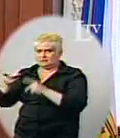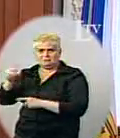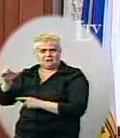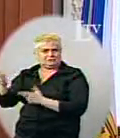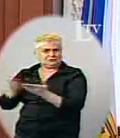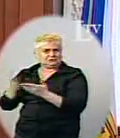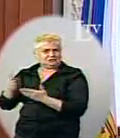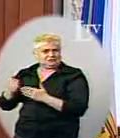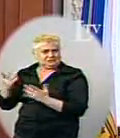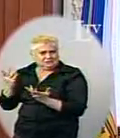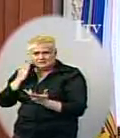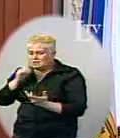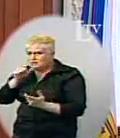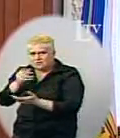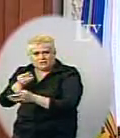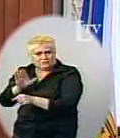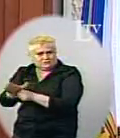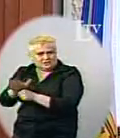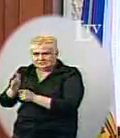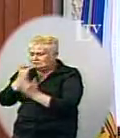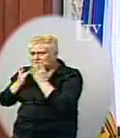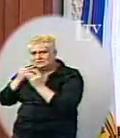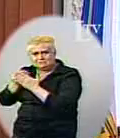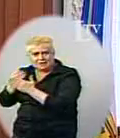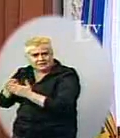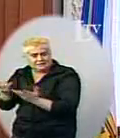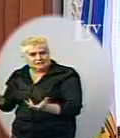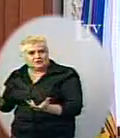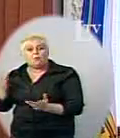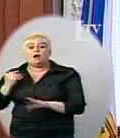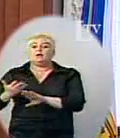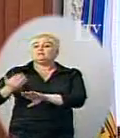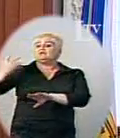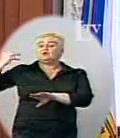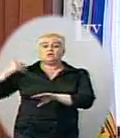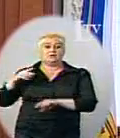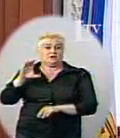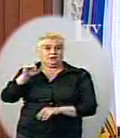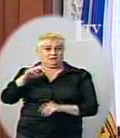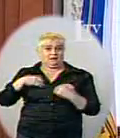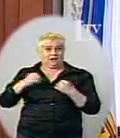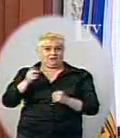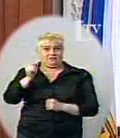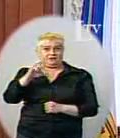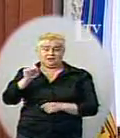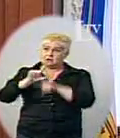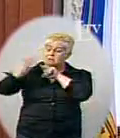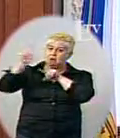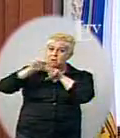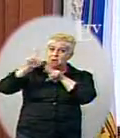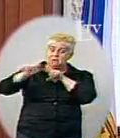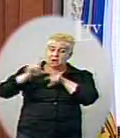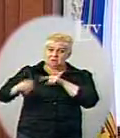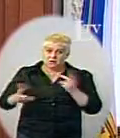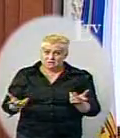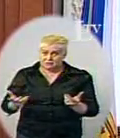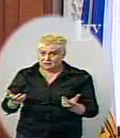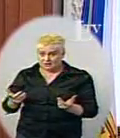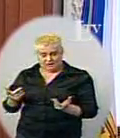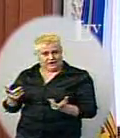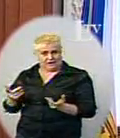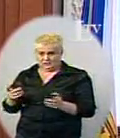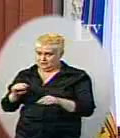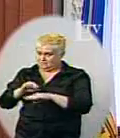Previous governments failed to manage health care costs, allowing administrative cost inefficiencies and other expenses to drive